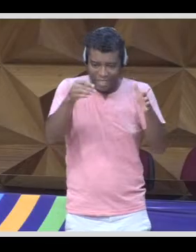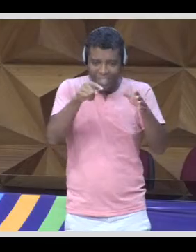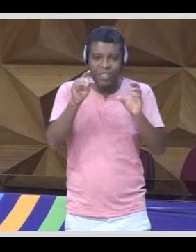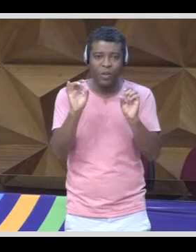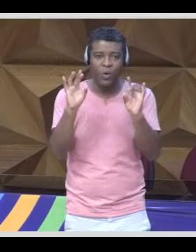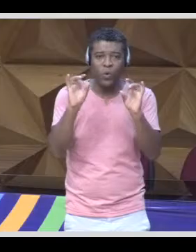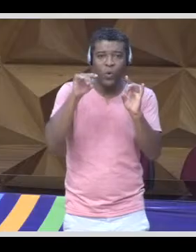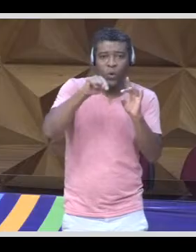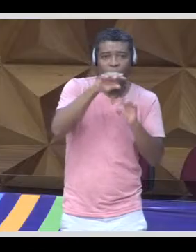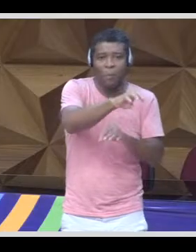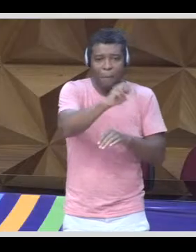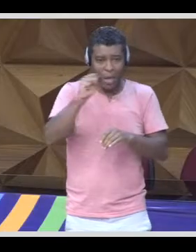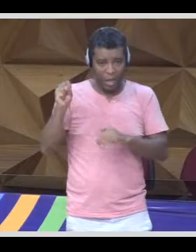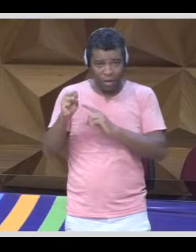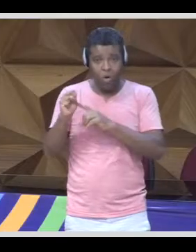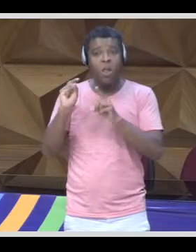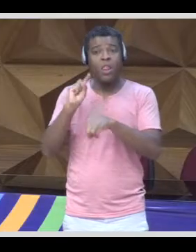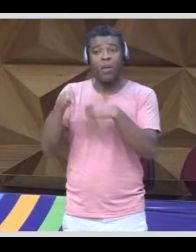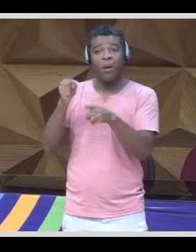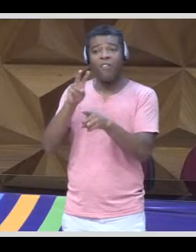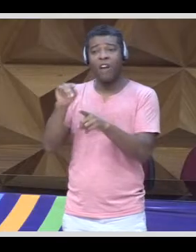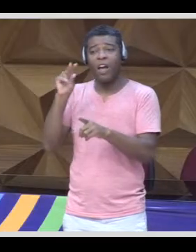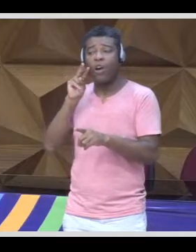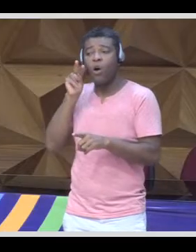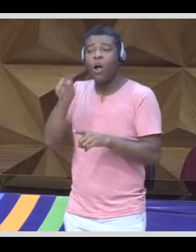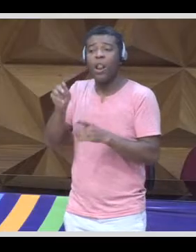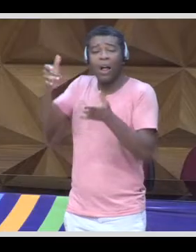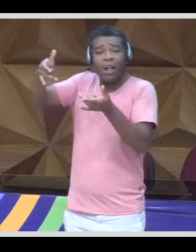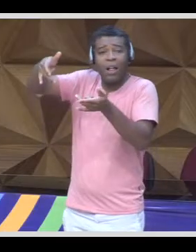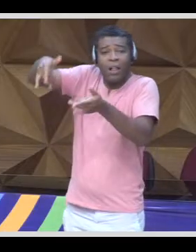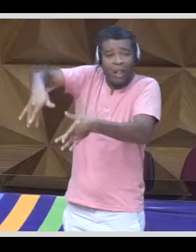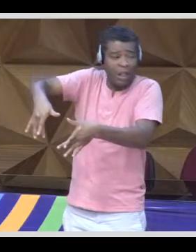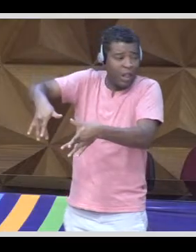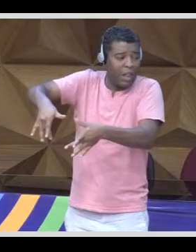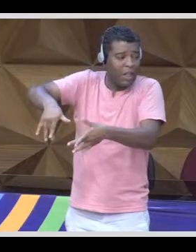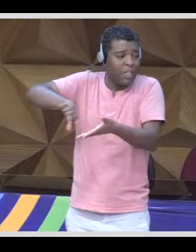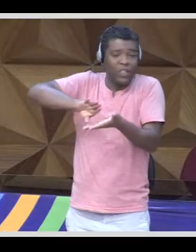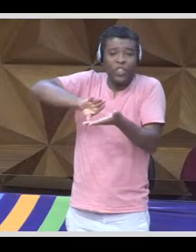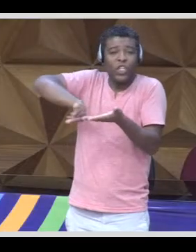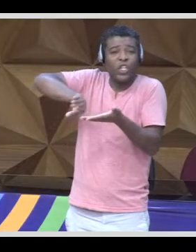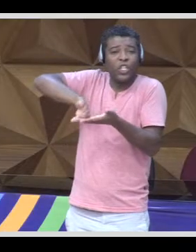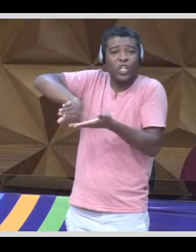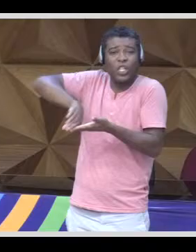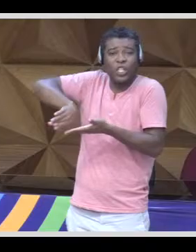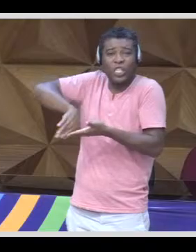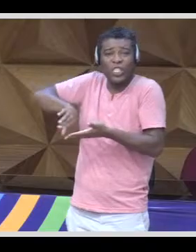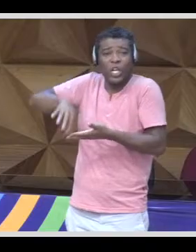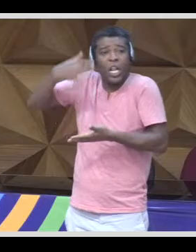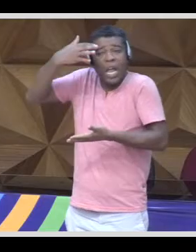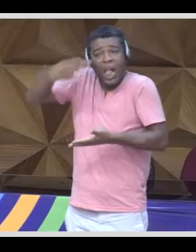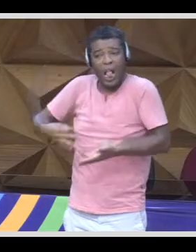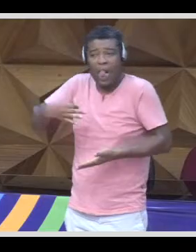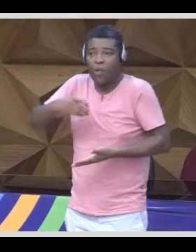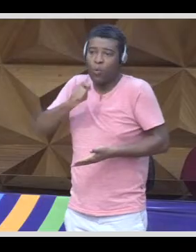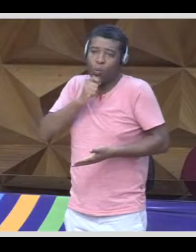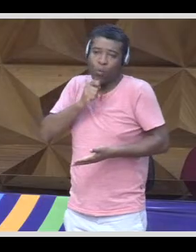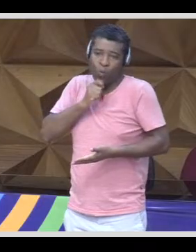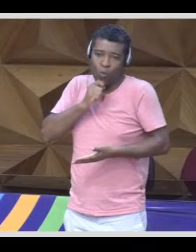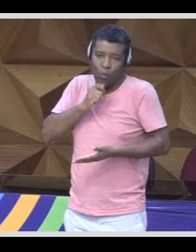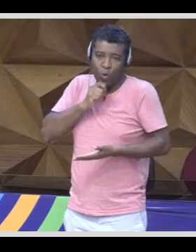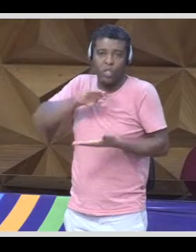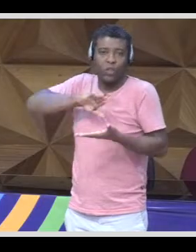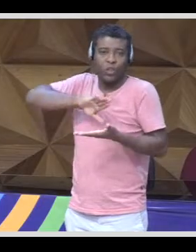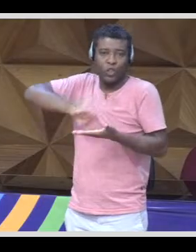at the rest, everything that you removed because you're not sure. That's what we call periphery. In the backbone is what